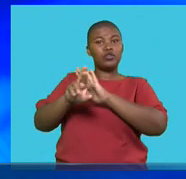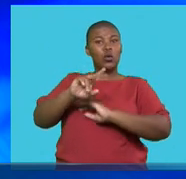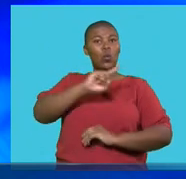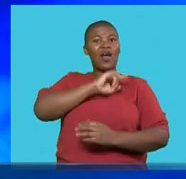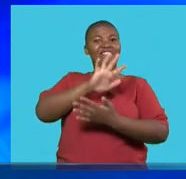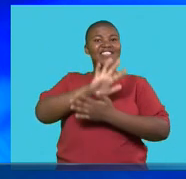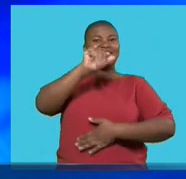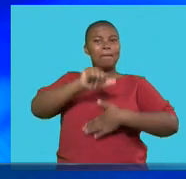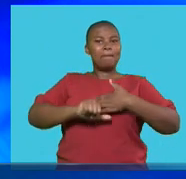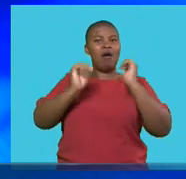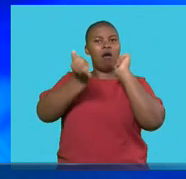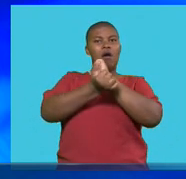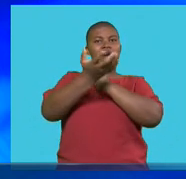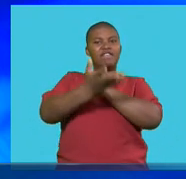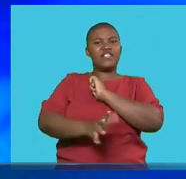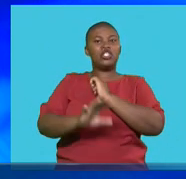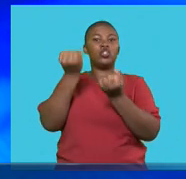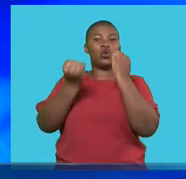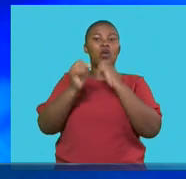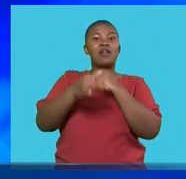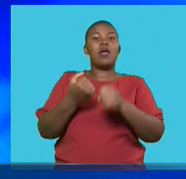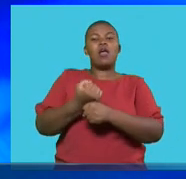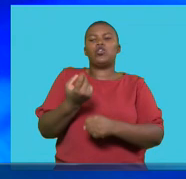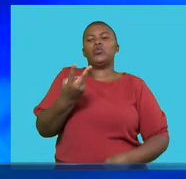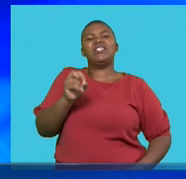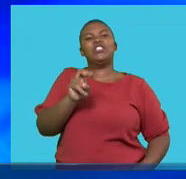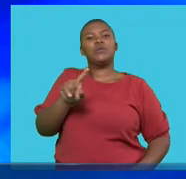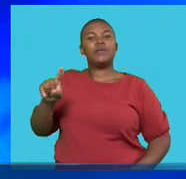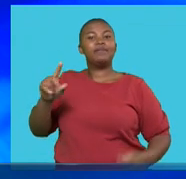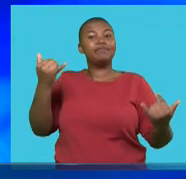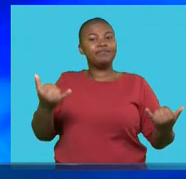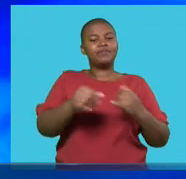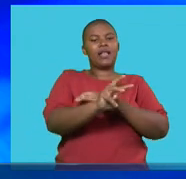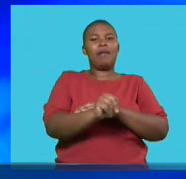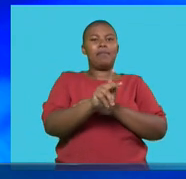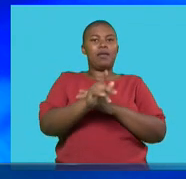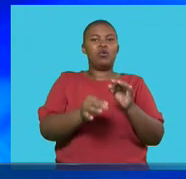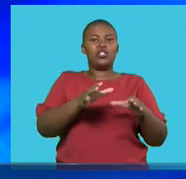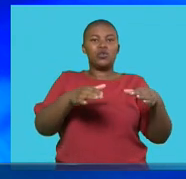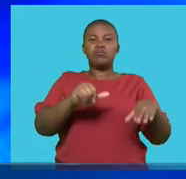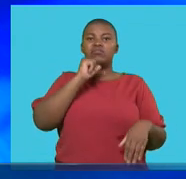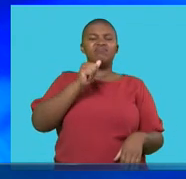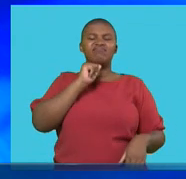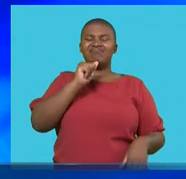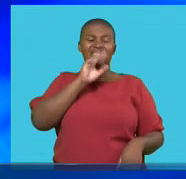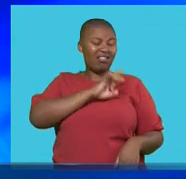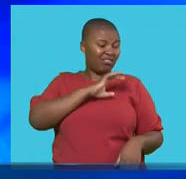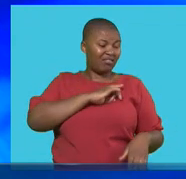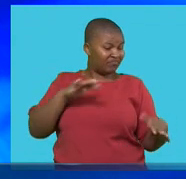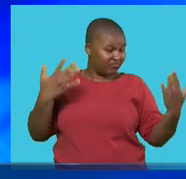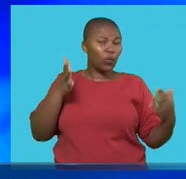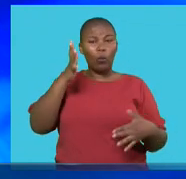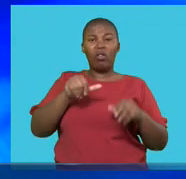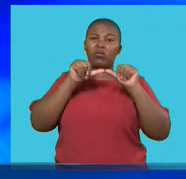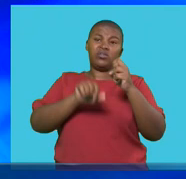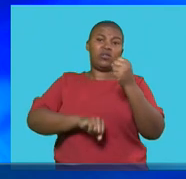15-month jail sentence for contempt of court in 2021. MK Party supporters say they remain unshaken and will continue